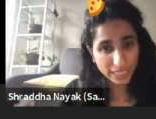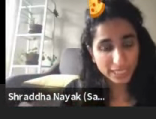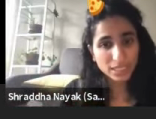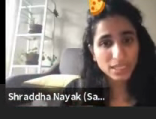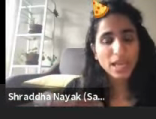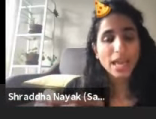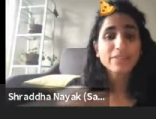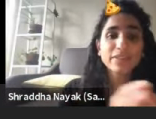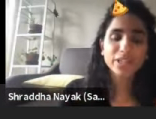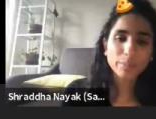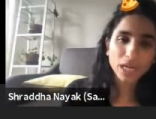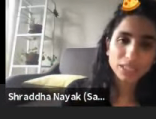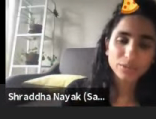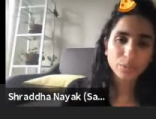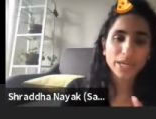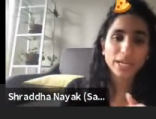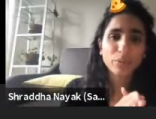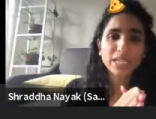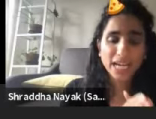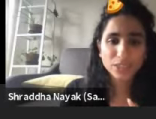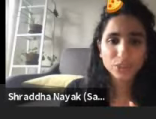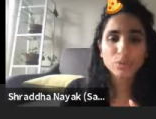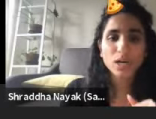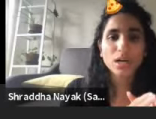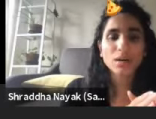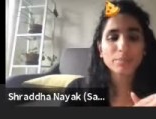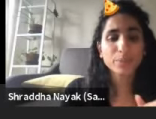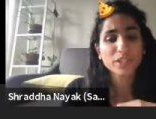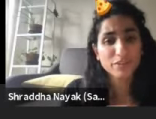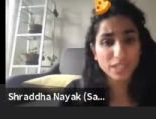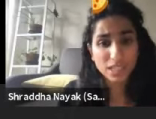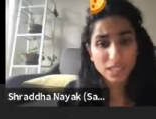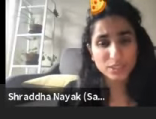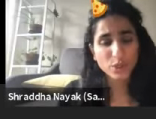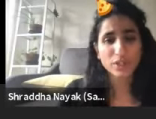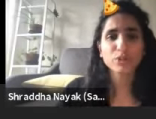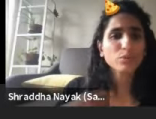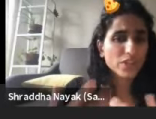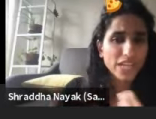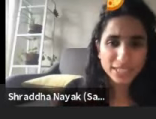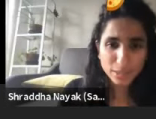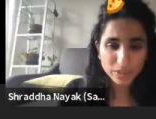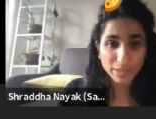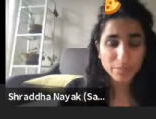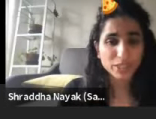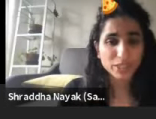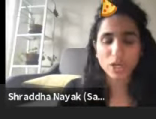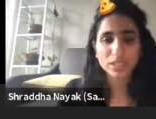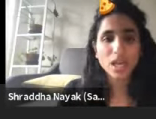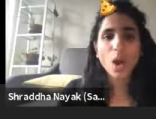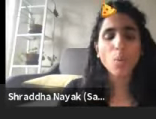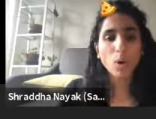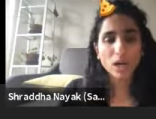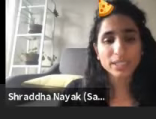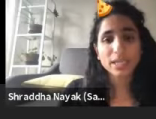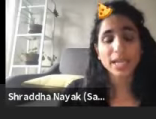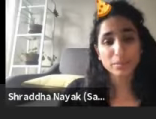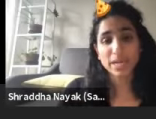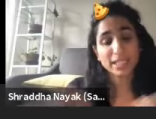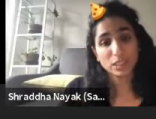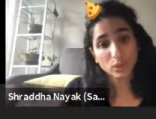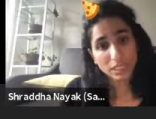from data. And then there are parts where we had to put in fillers or, you know, create something based on